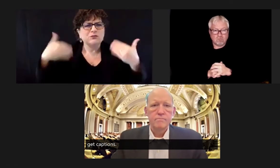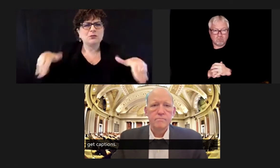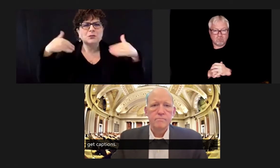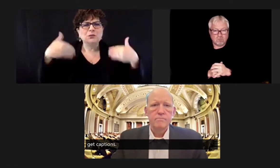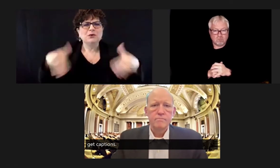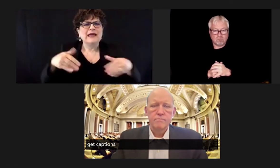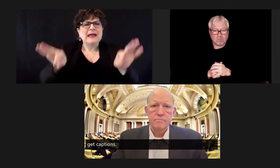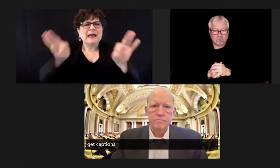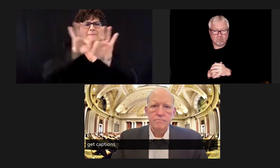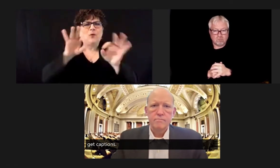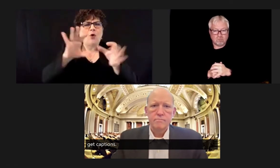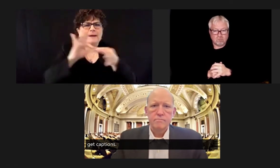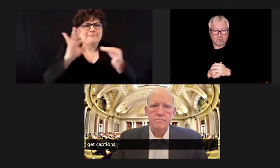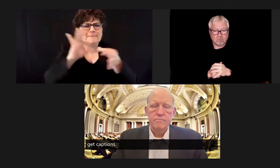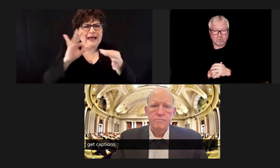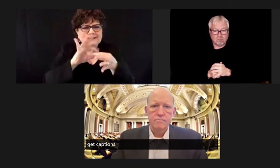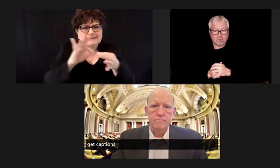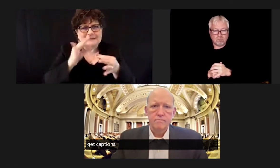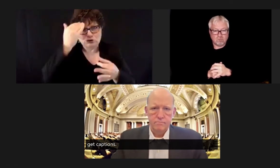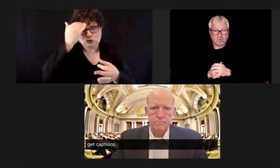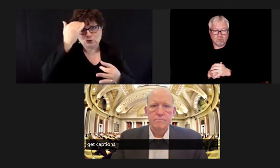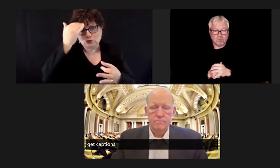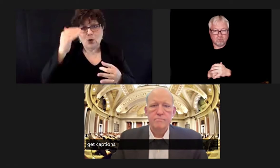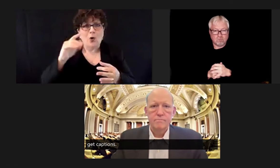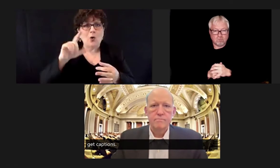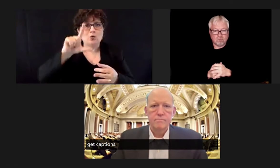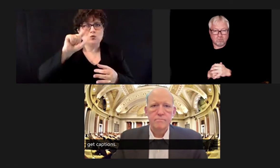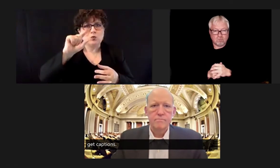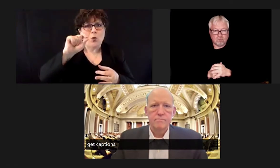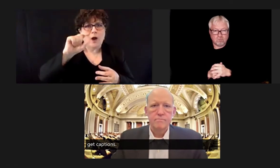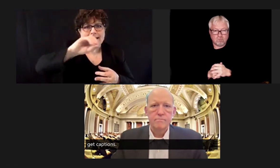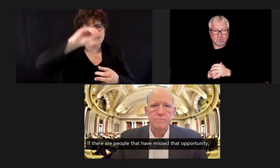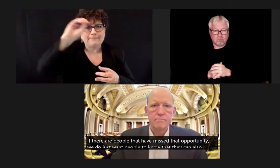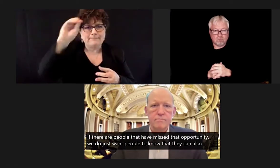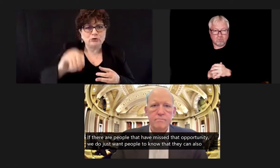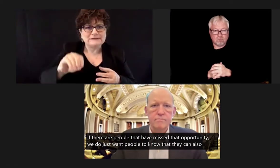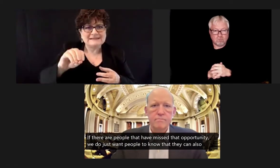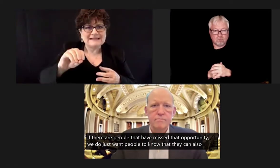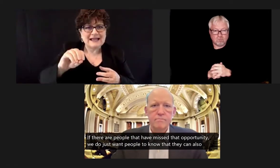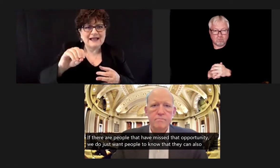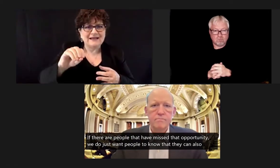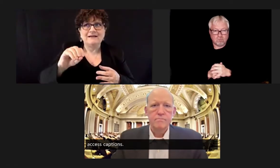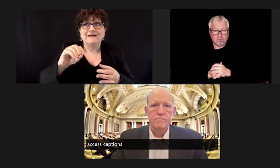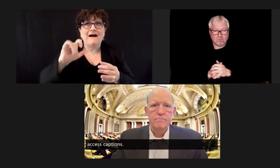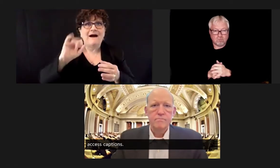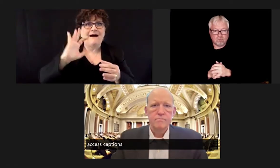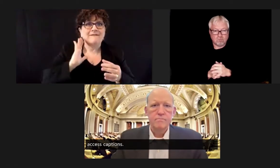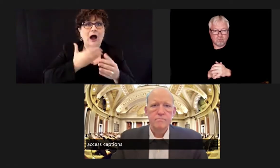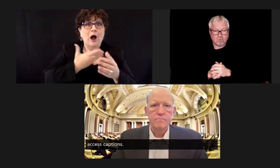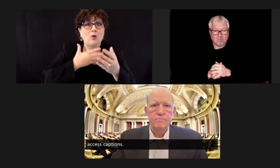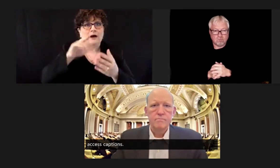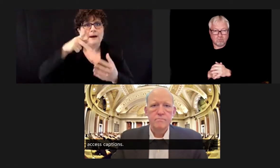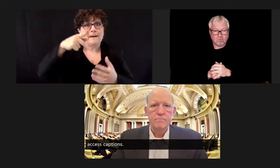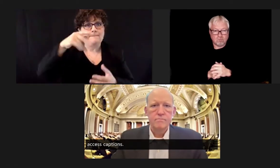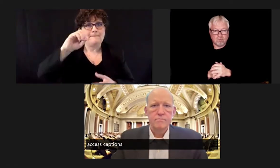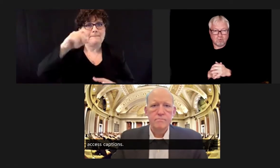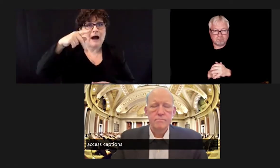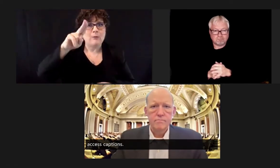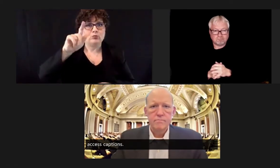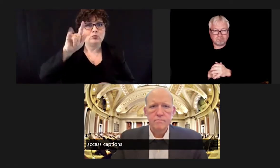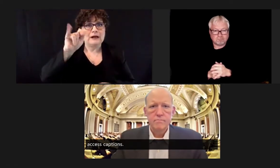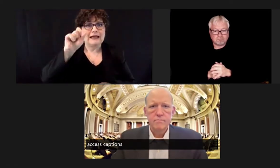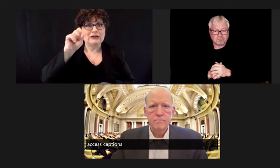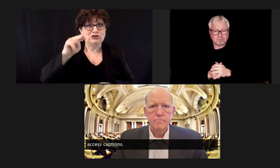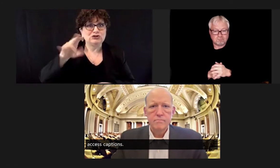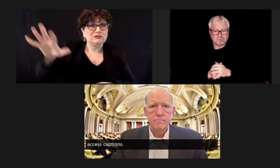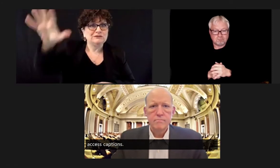also access captions. So I do want to say this is impressive. And are